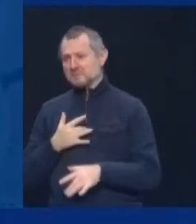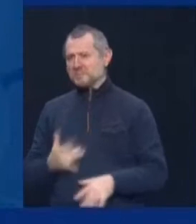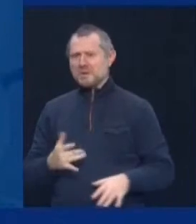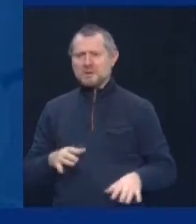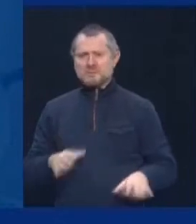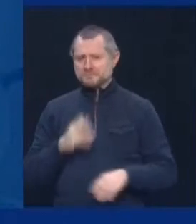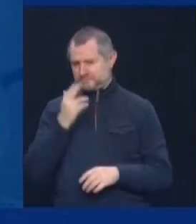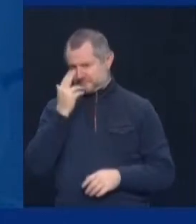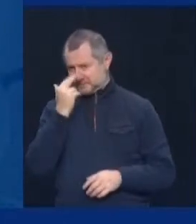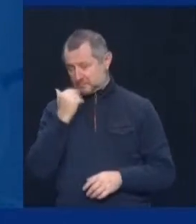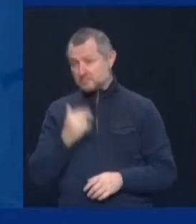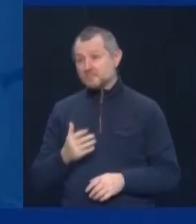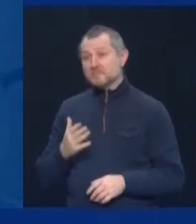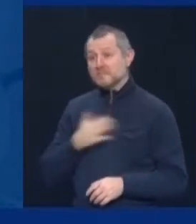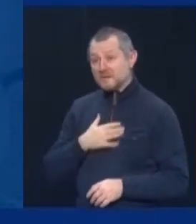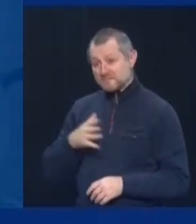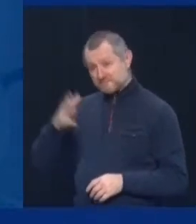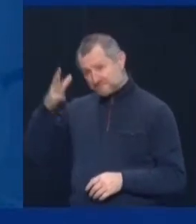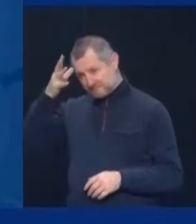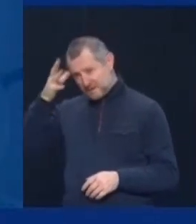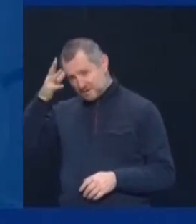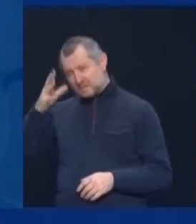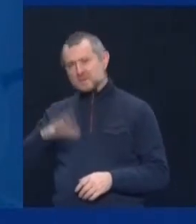My father didn't like politicians.